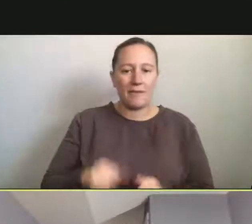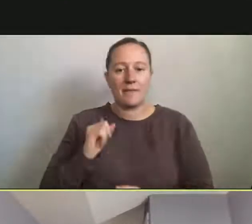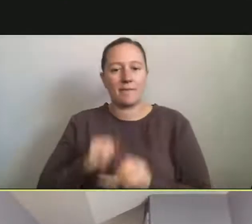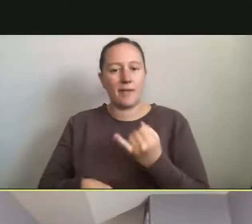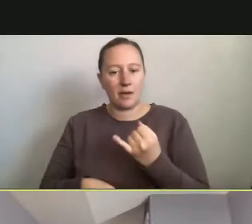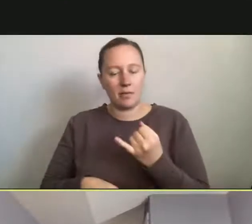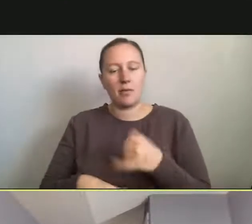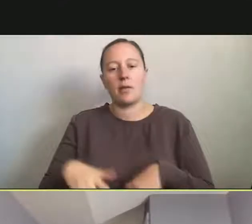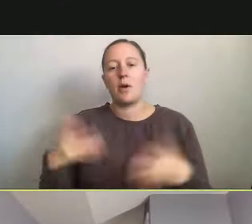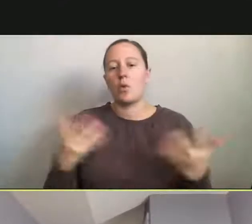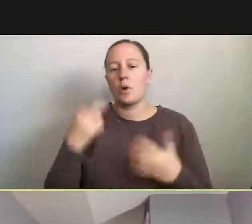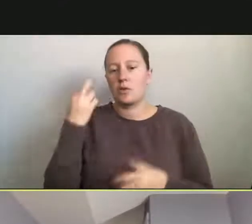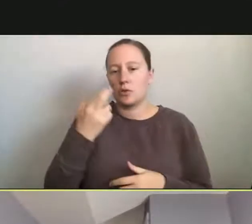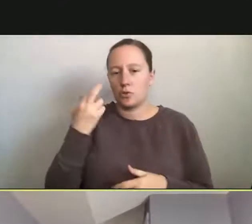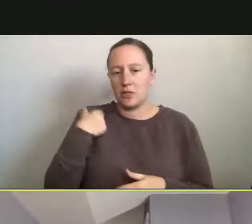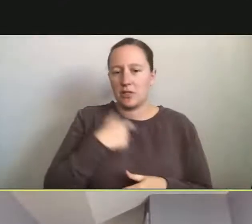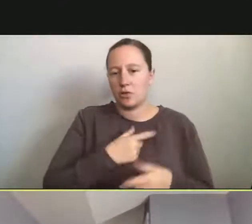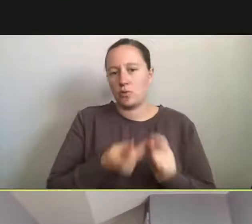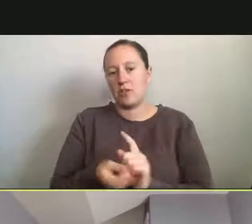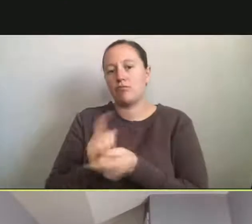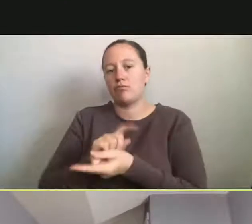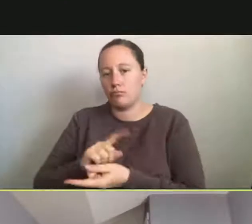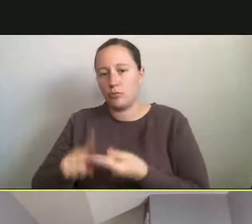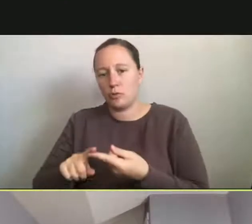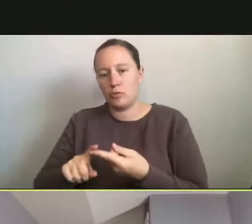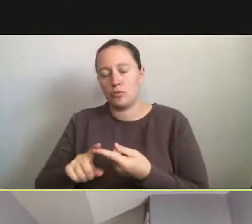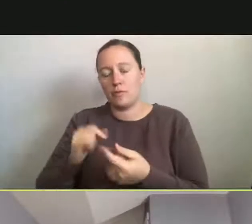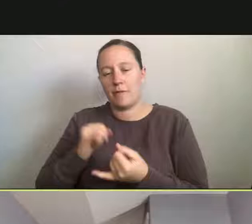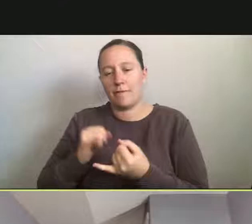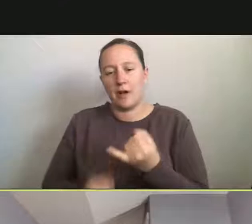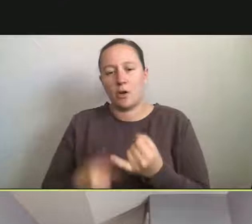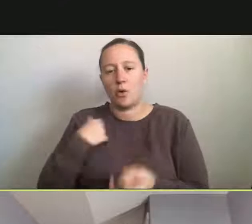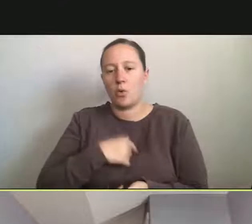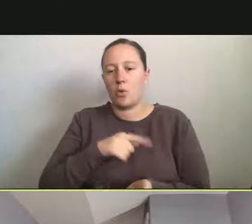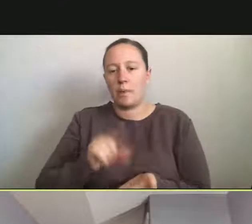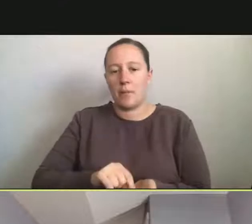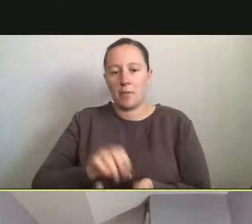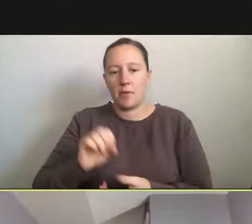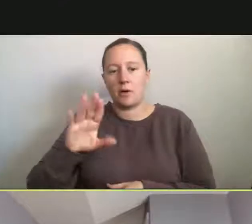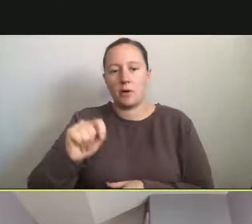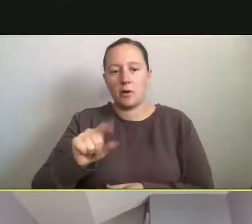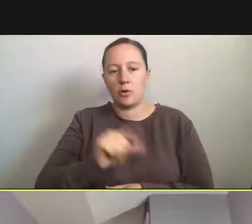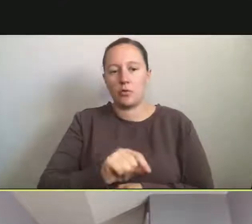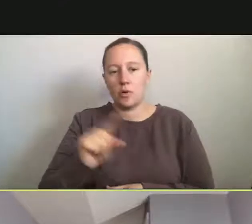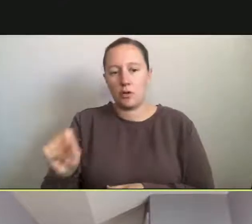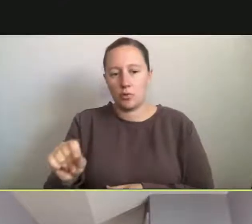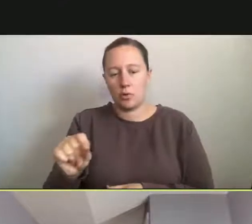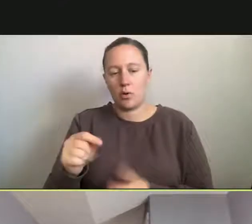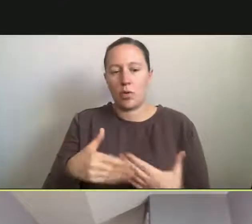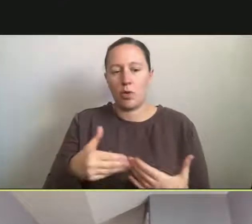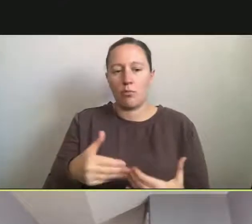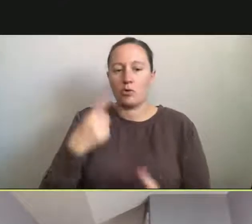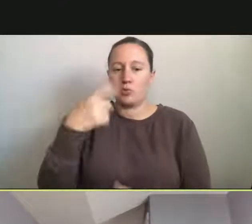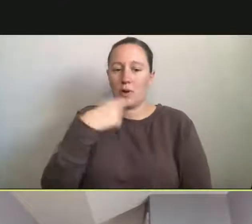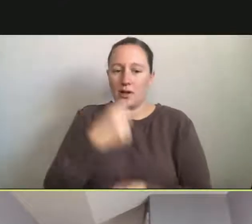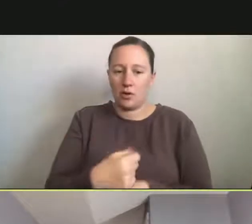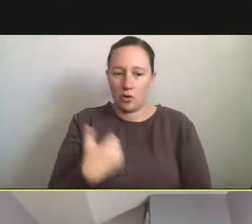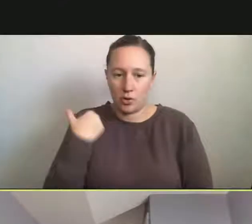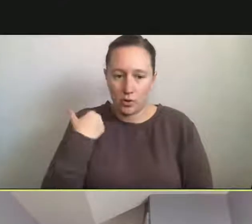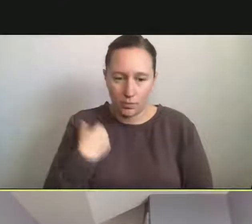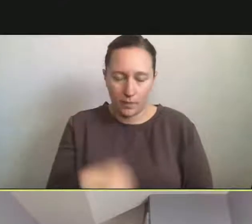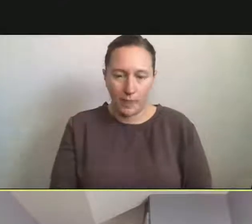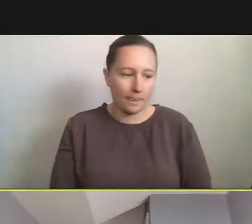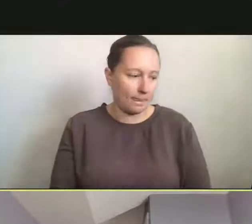what the reasons were that we made those changes. And we published it in October 2020, almost exactly 1 year ago.